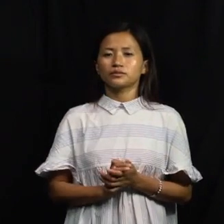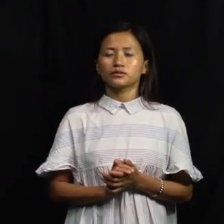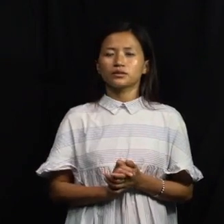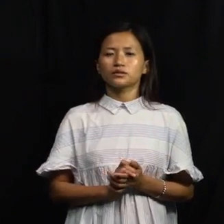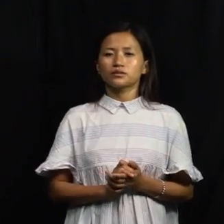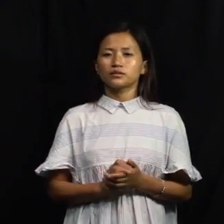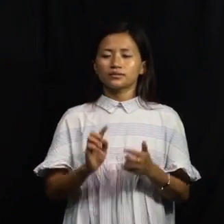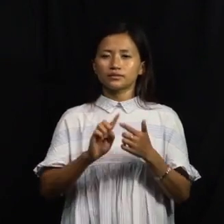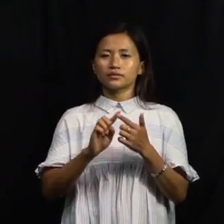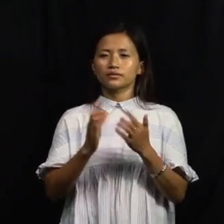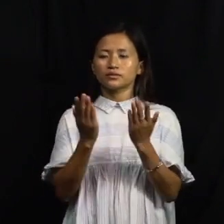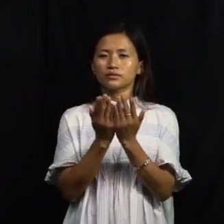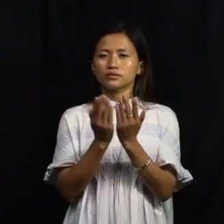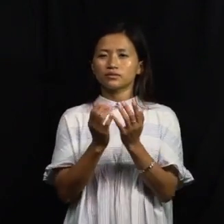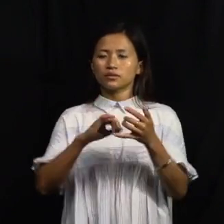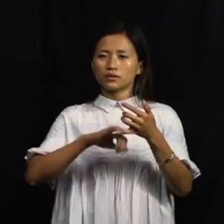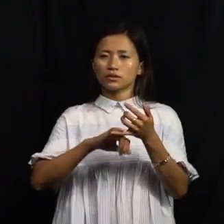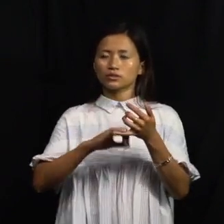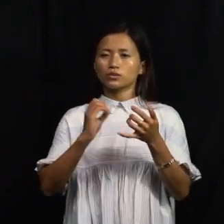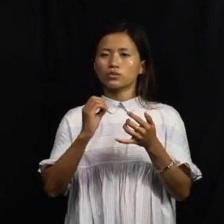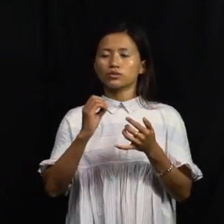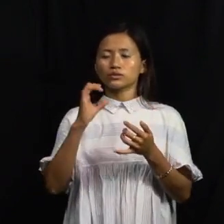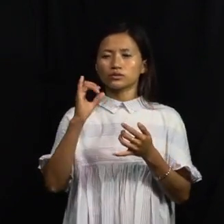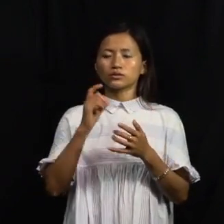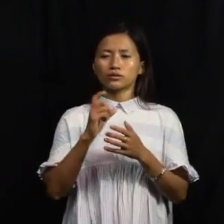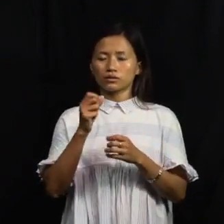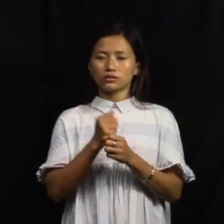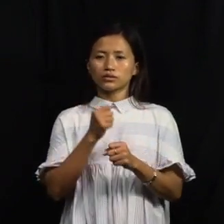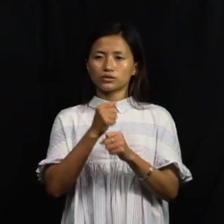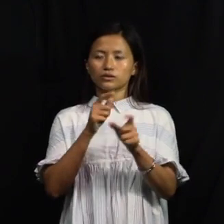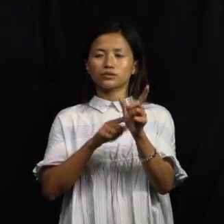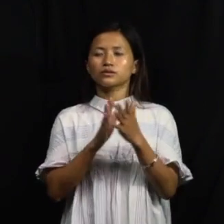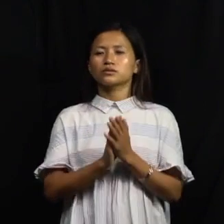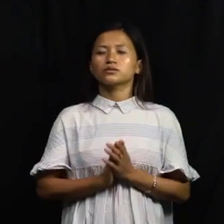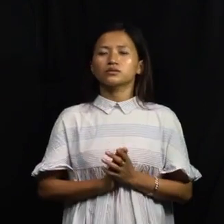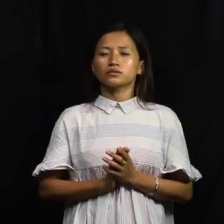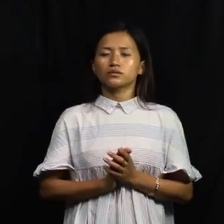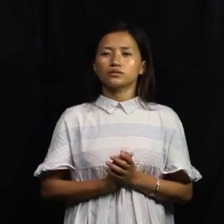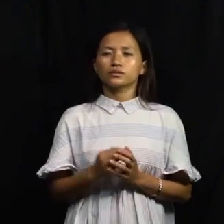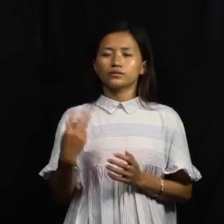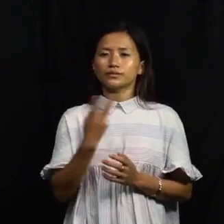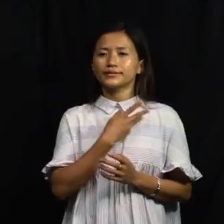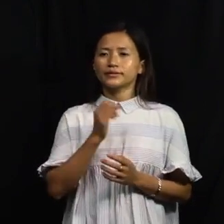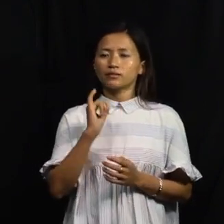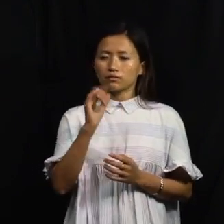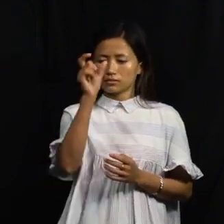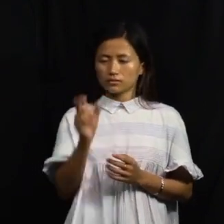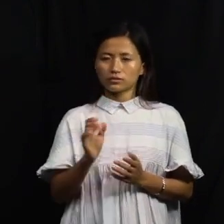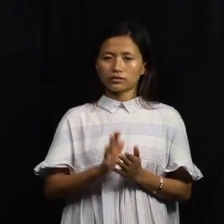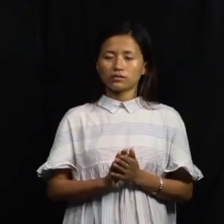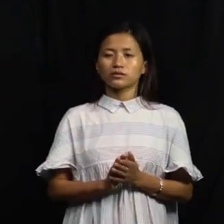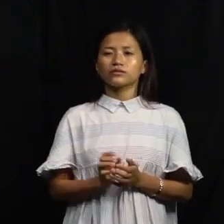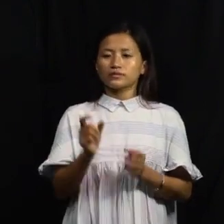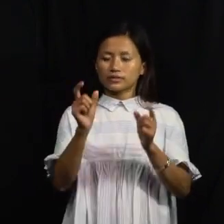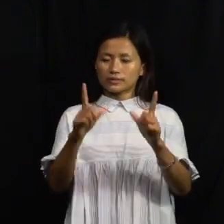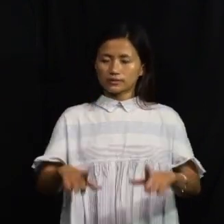is educational sociology. So what do you mean by sociology? So we individuals, we as human beings, we